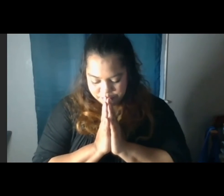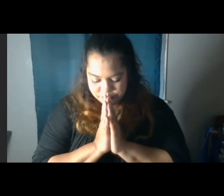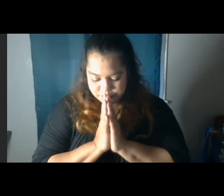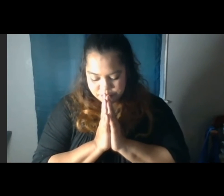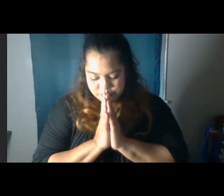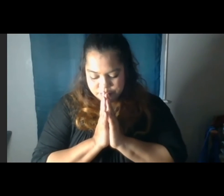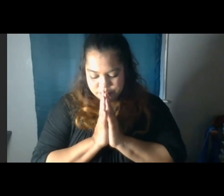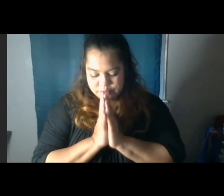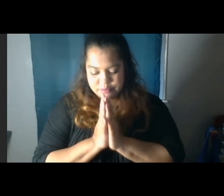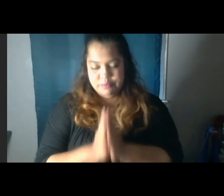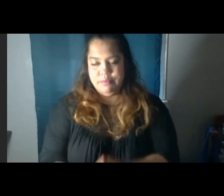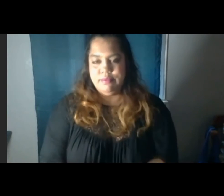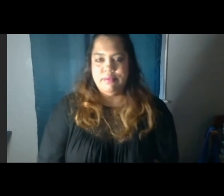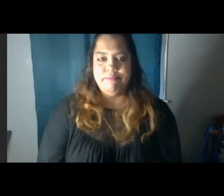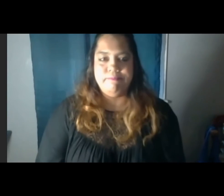go.